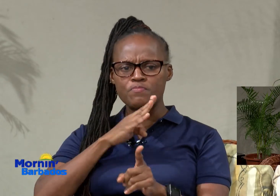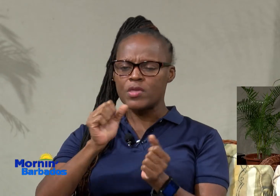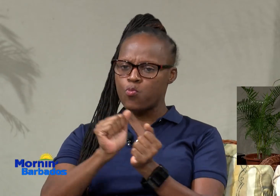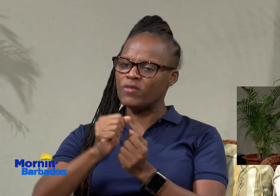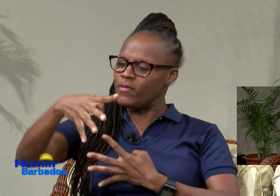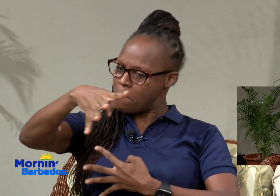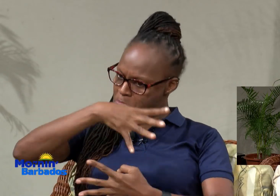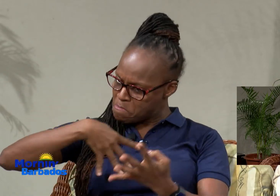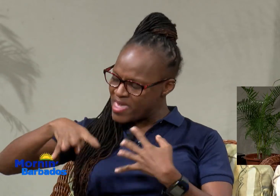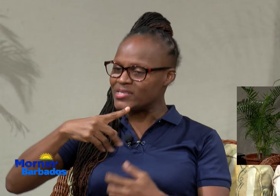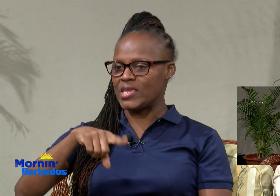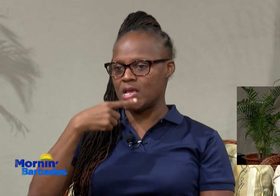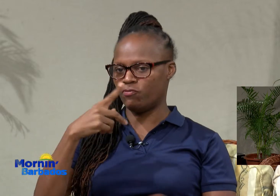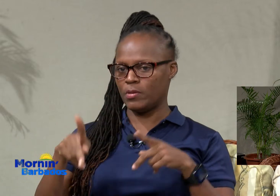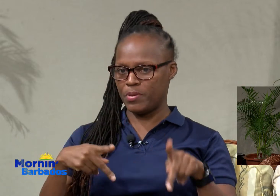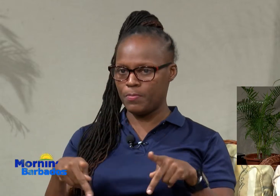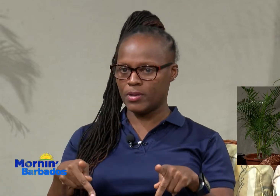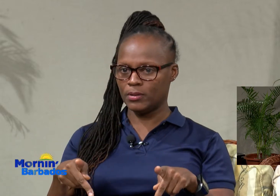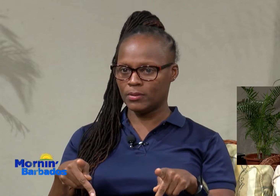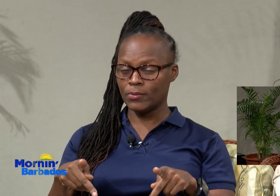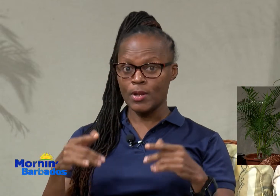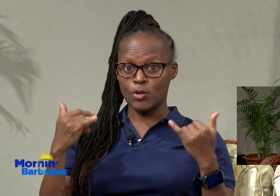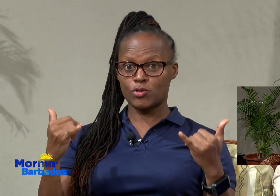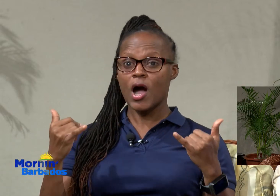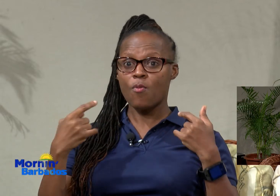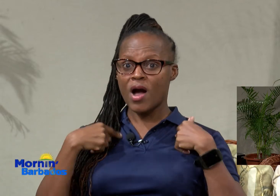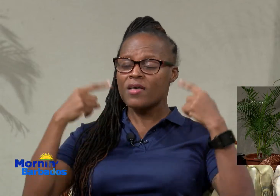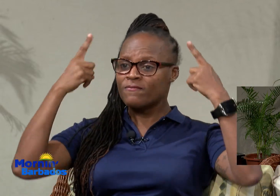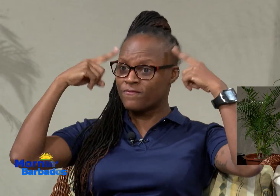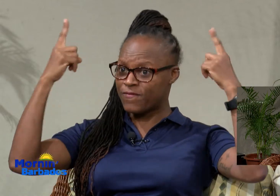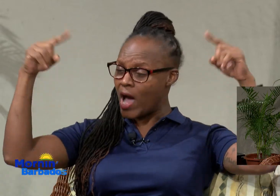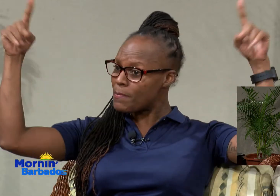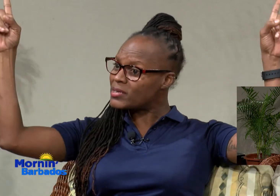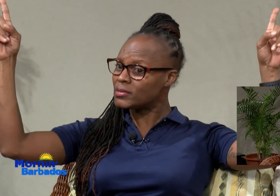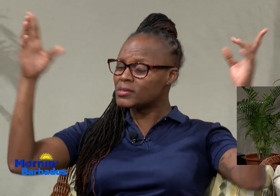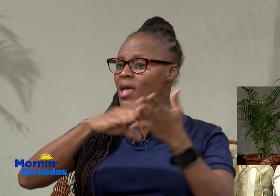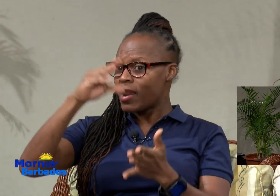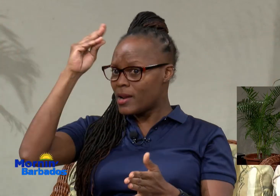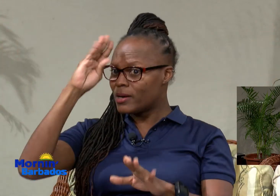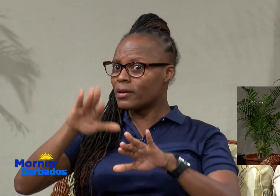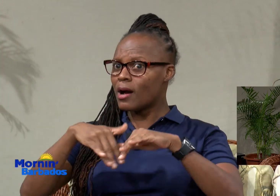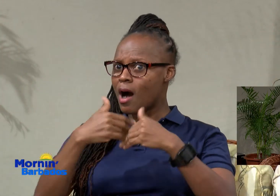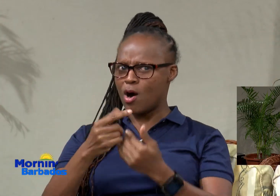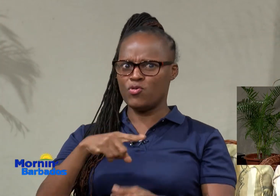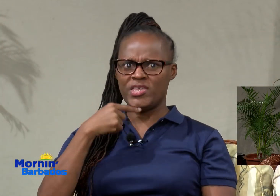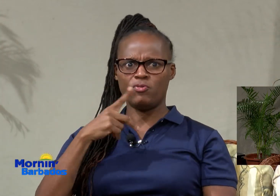I was associating only with deaf, but there was so much more for me to learn.